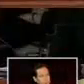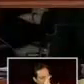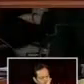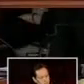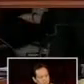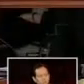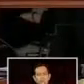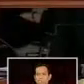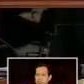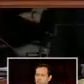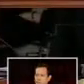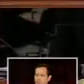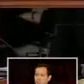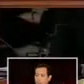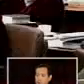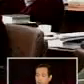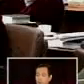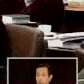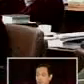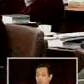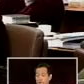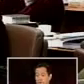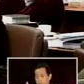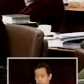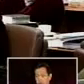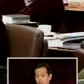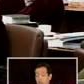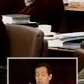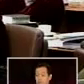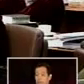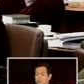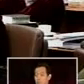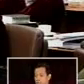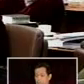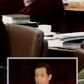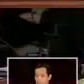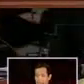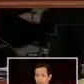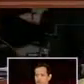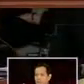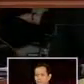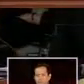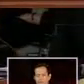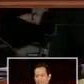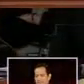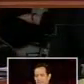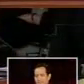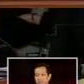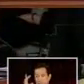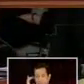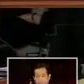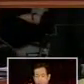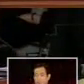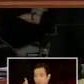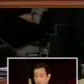you're in a position that you want to follow the law, you want to be very cooperative here, but you also have to be very careful of the sensitivities of your